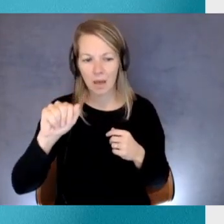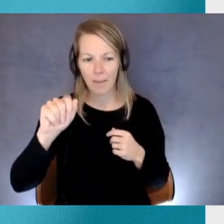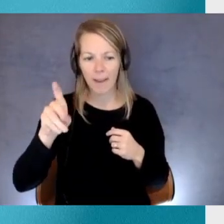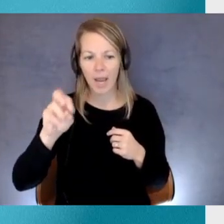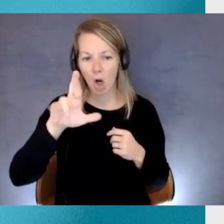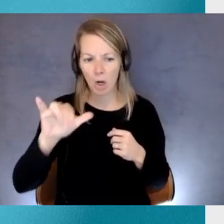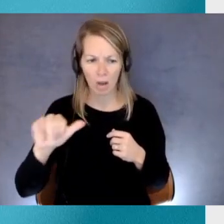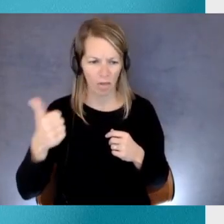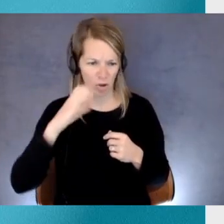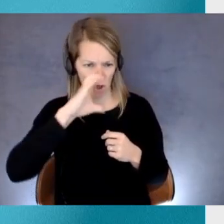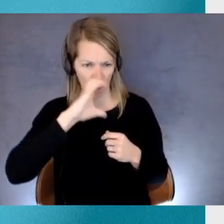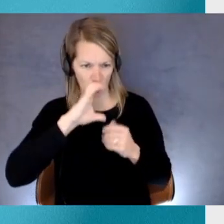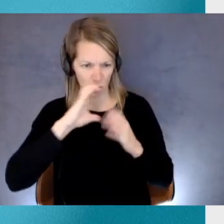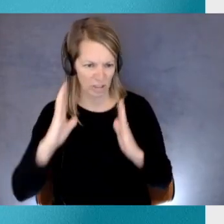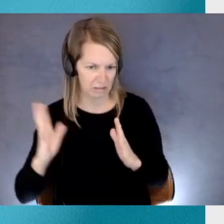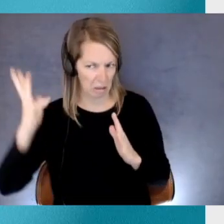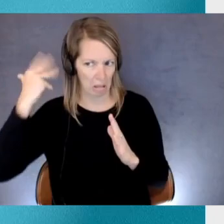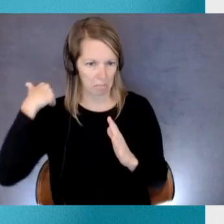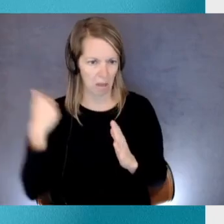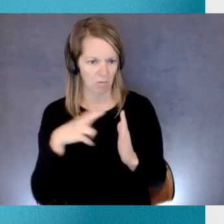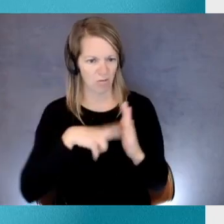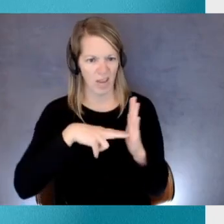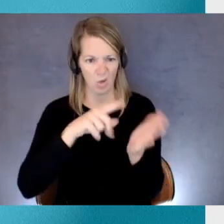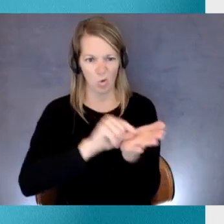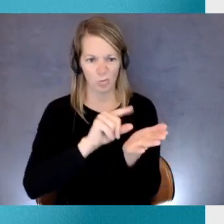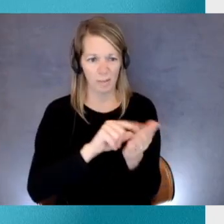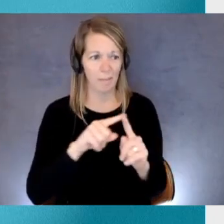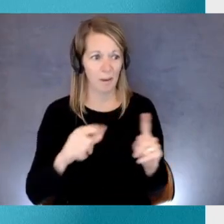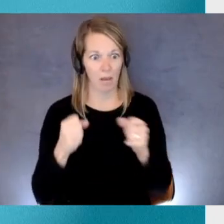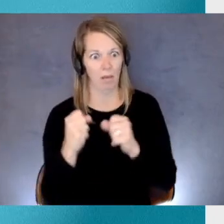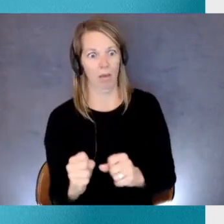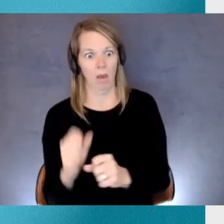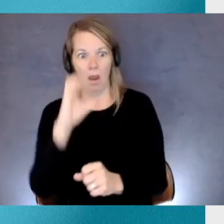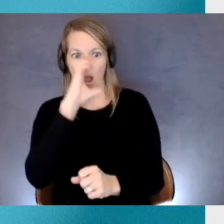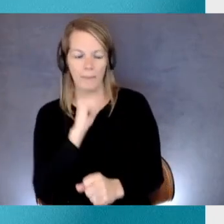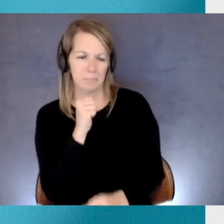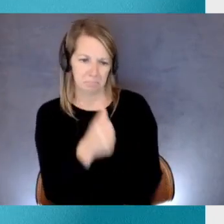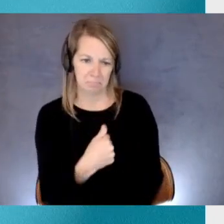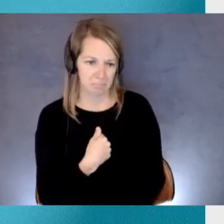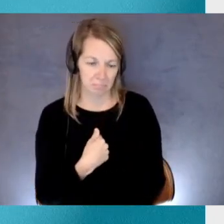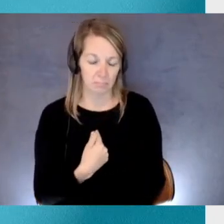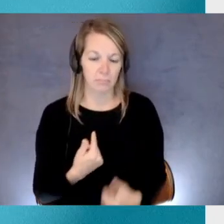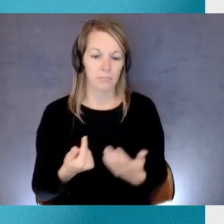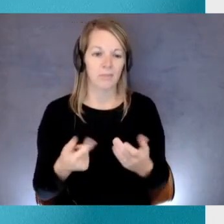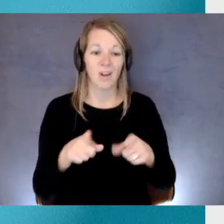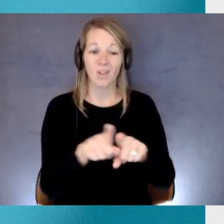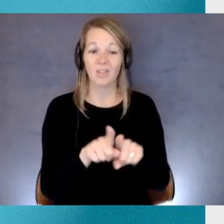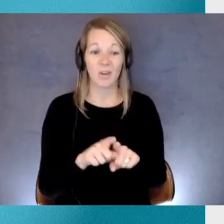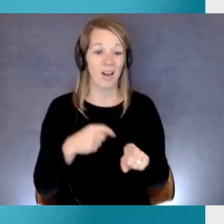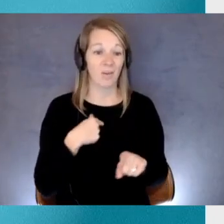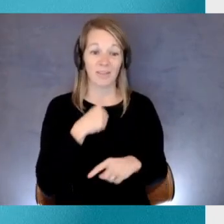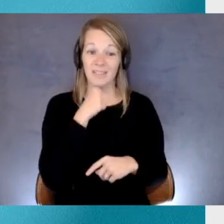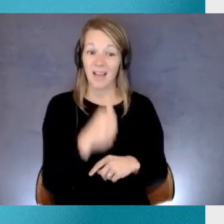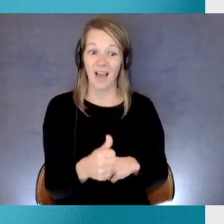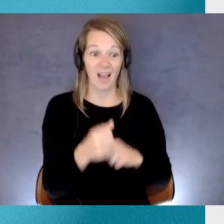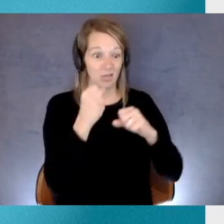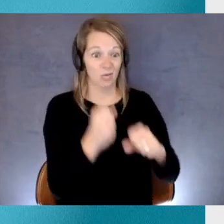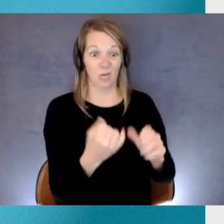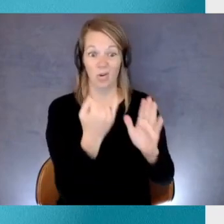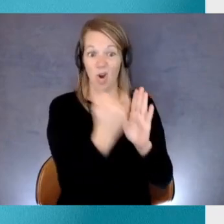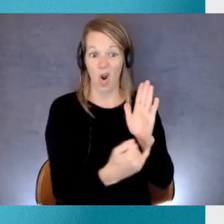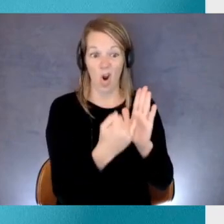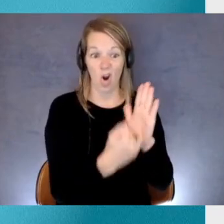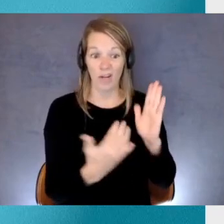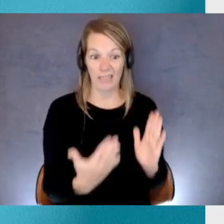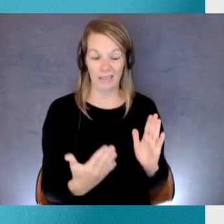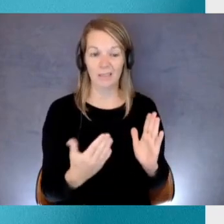liked in kind of daily newspapers, but I was not a comics kid. I also want to point out, I was not the kid at school who could draw. I was